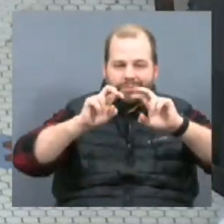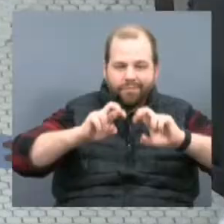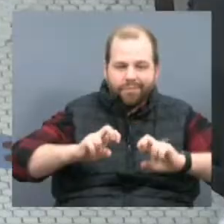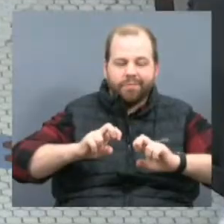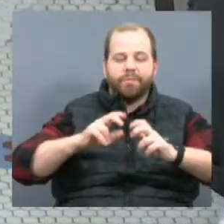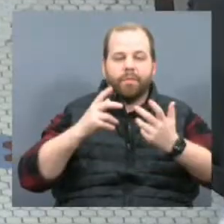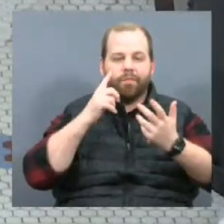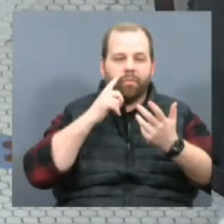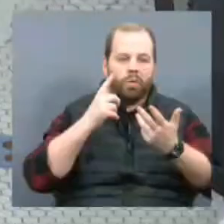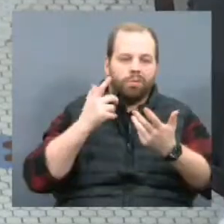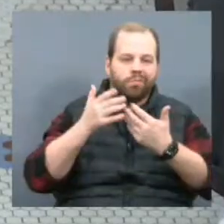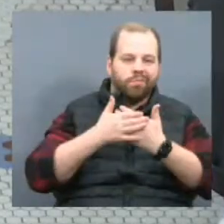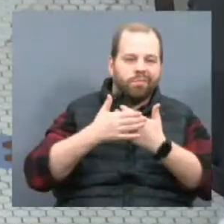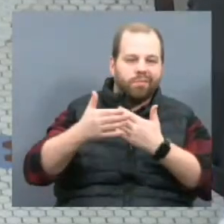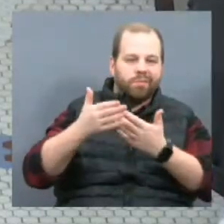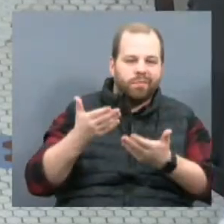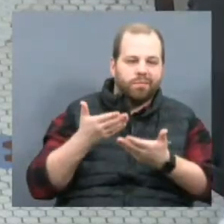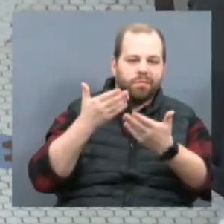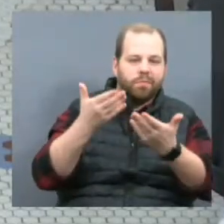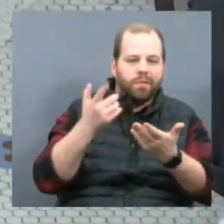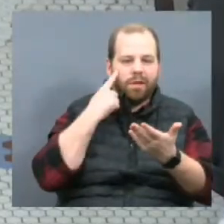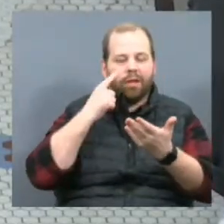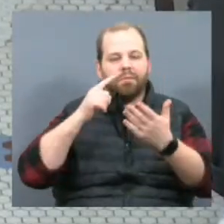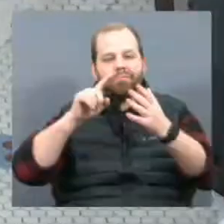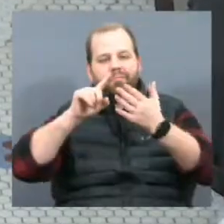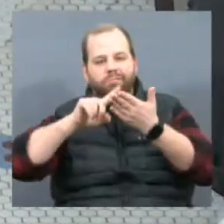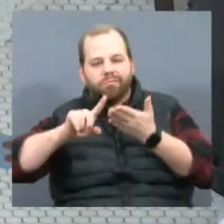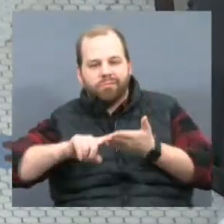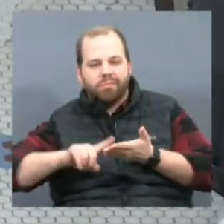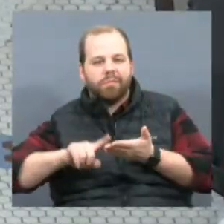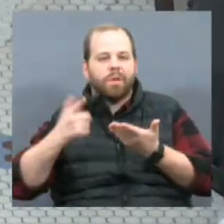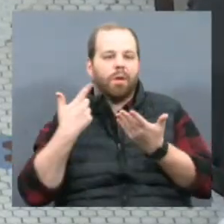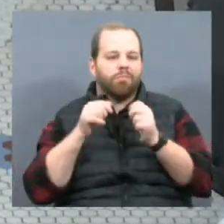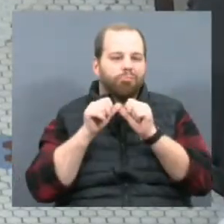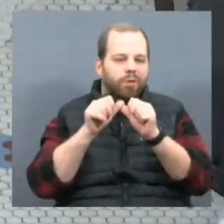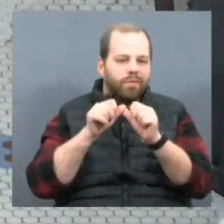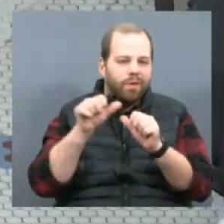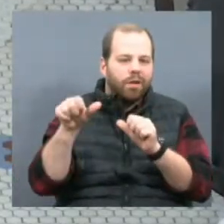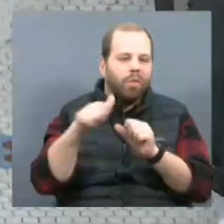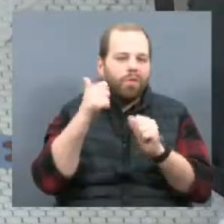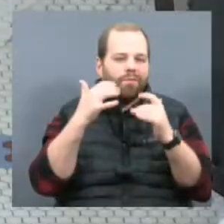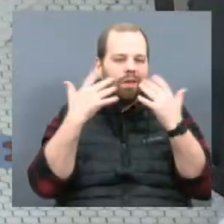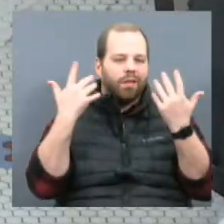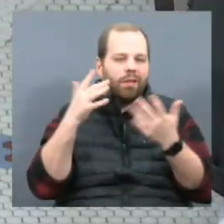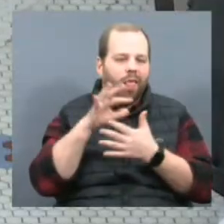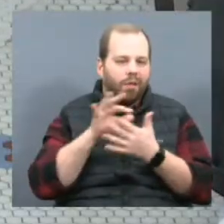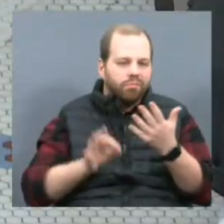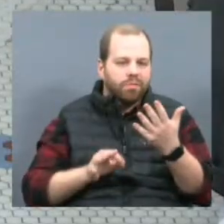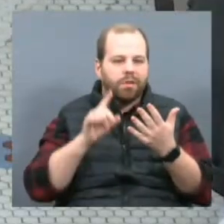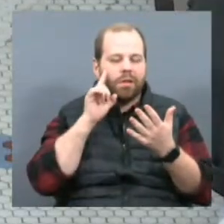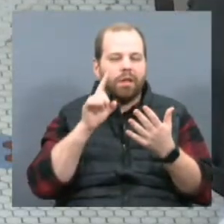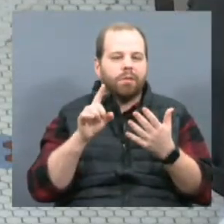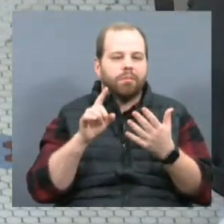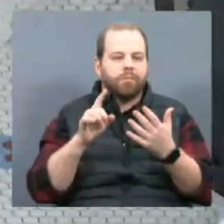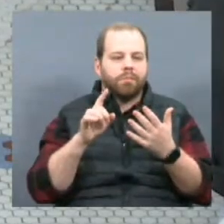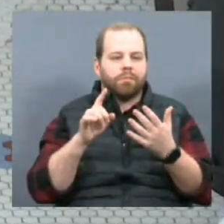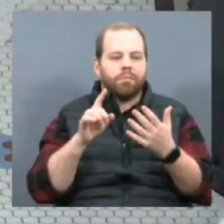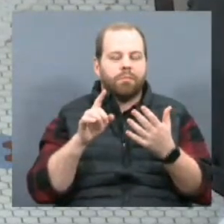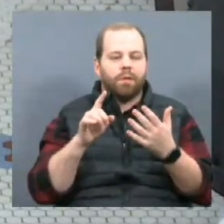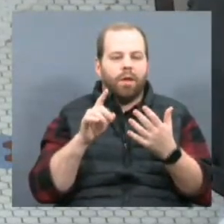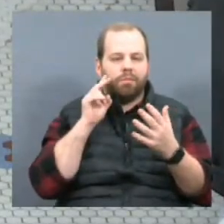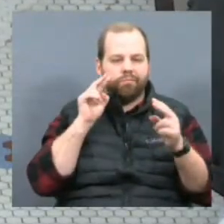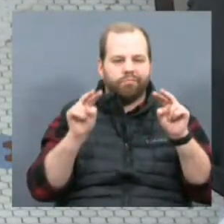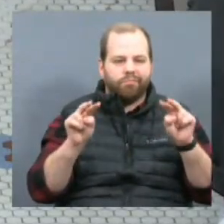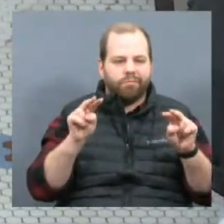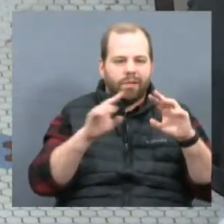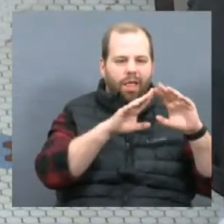proposals, encourage exploration of preservation-friendly alternatives, and support the inclusion of these properties in the expanded National Register